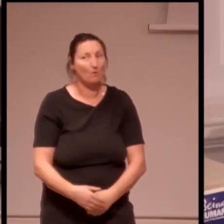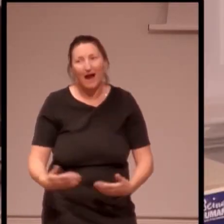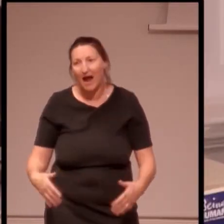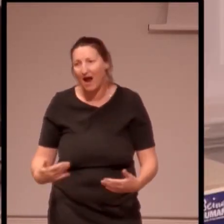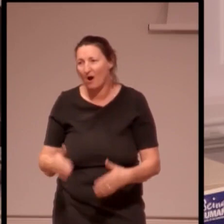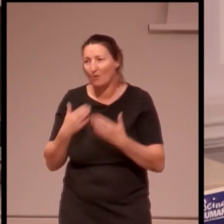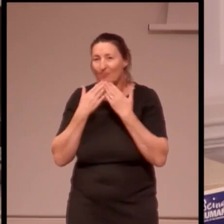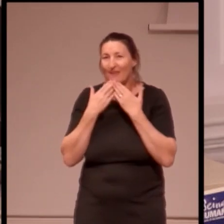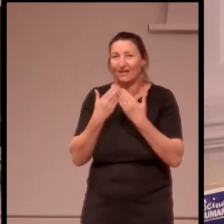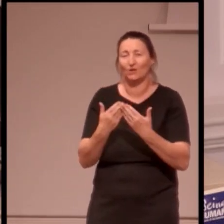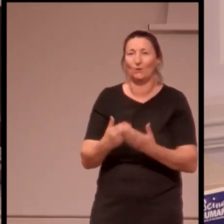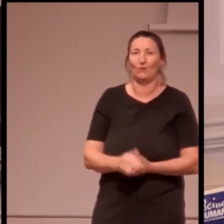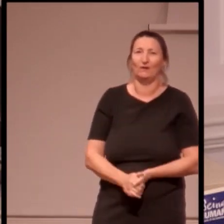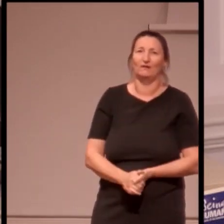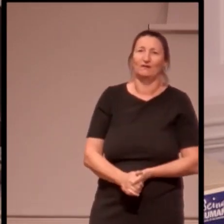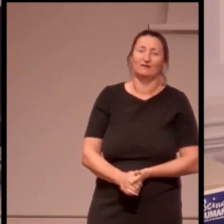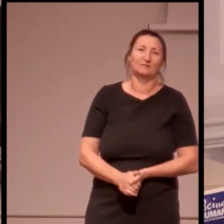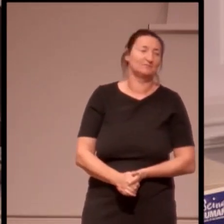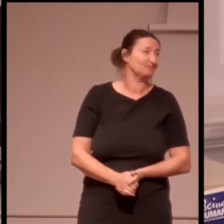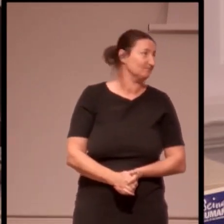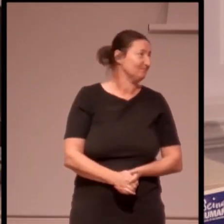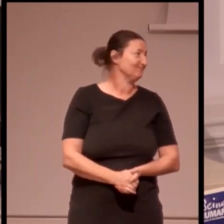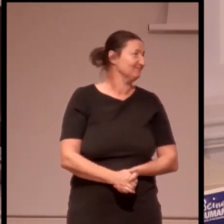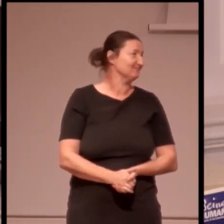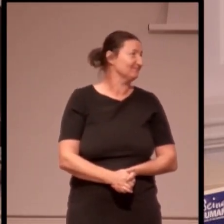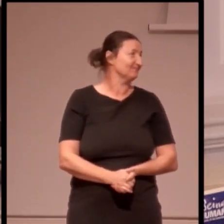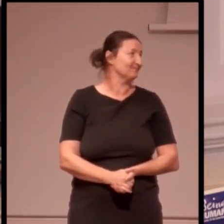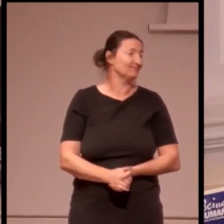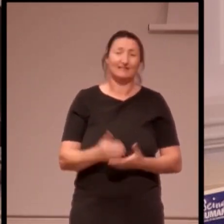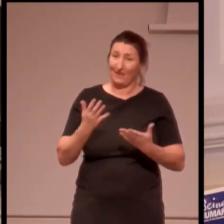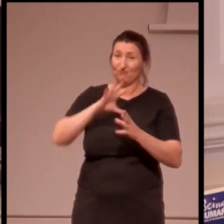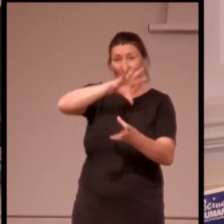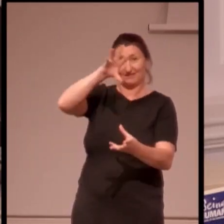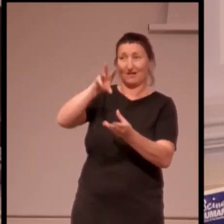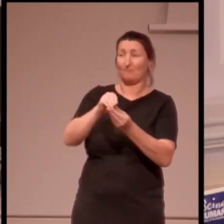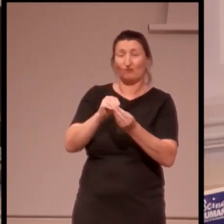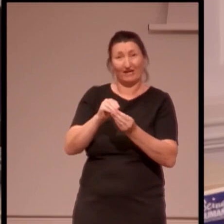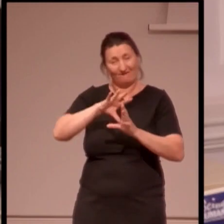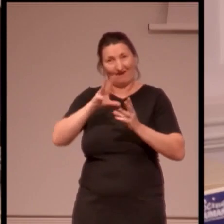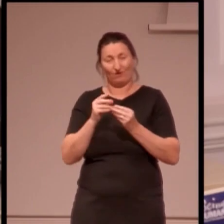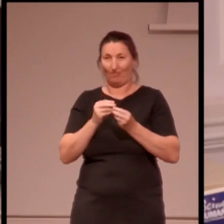Wow, thank you, Molly. I think that that really kind of summed up in a few